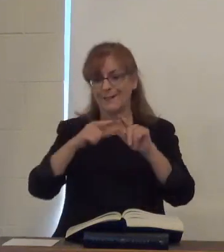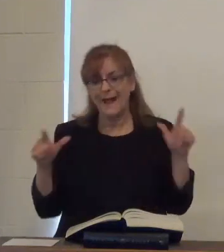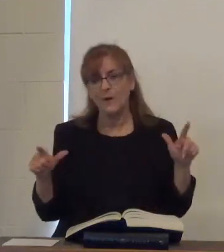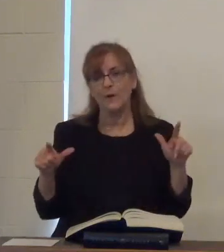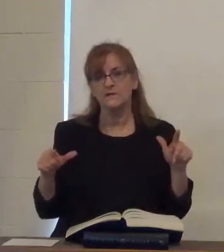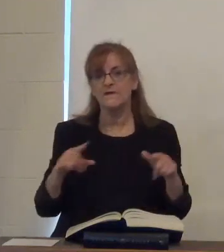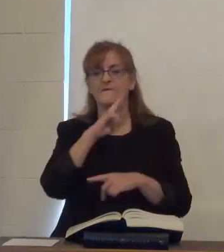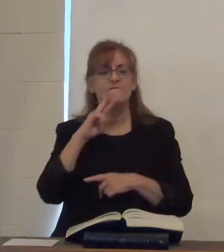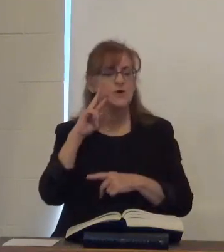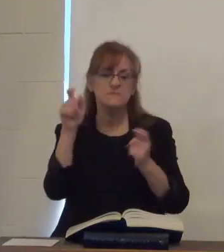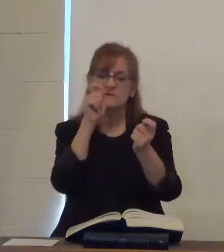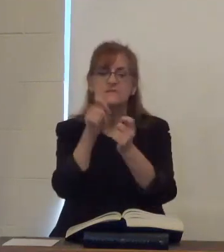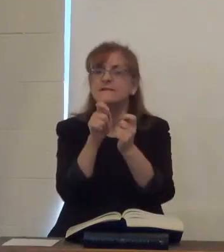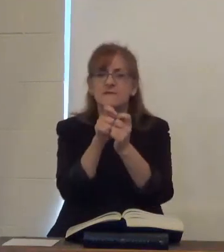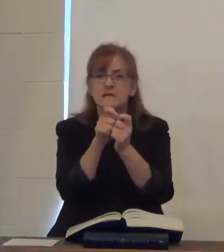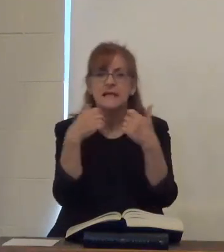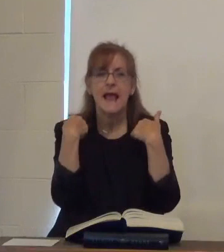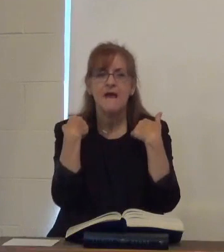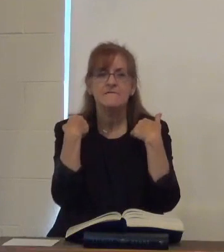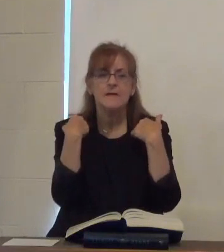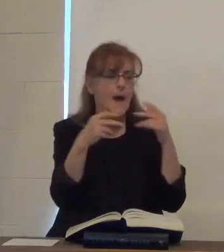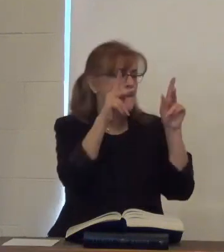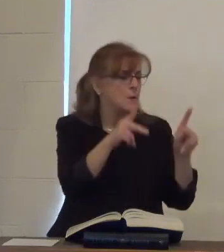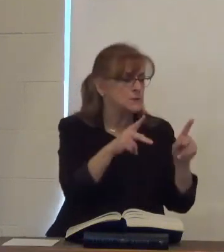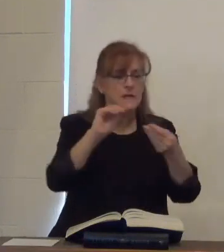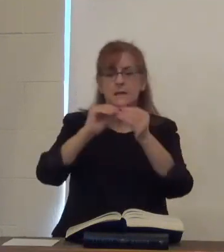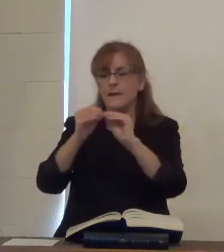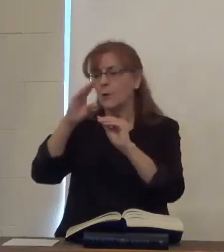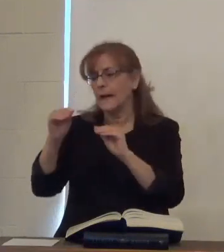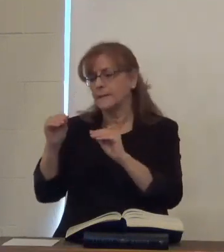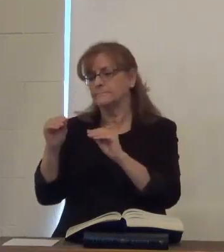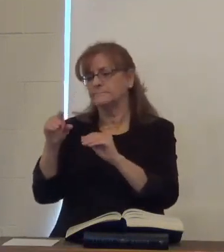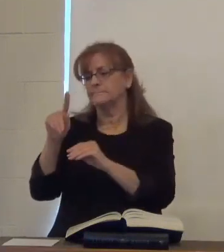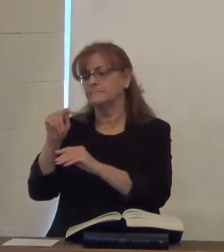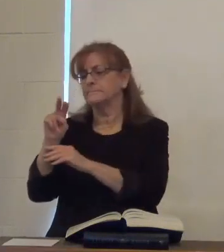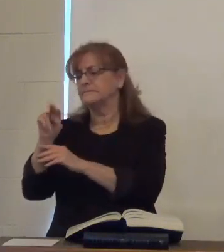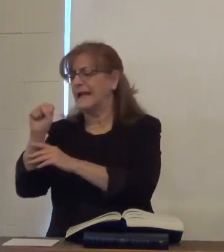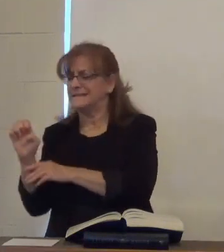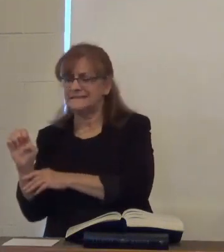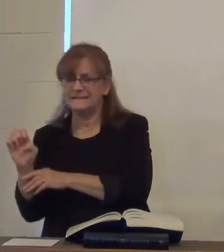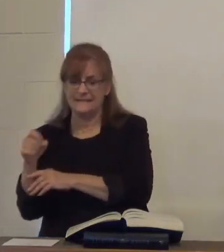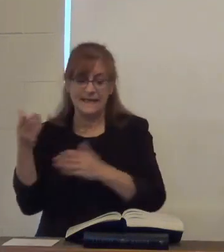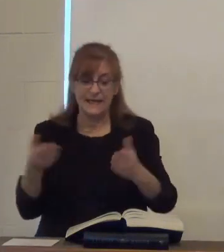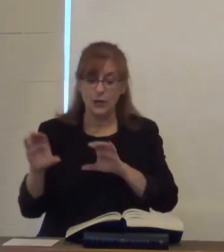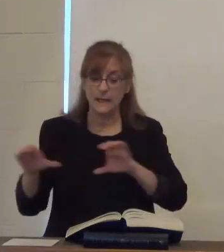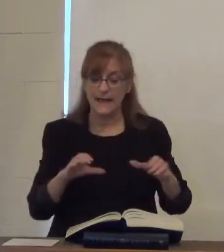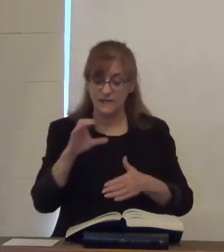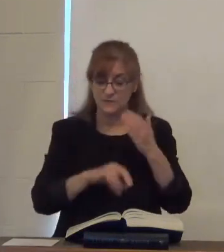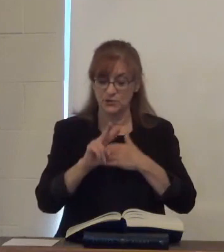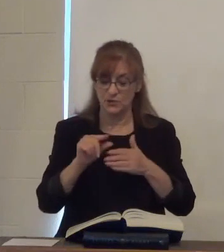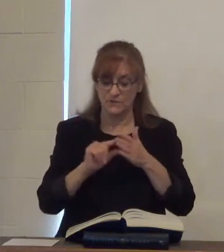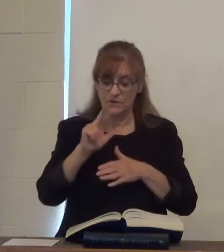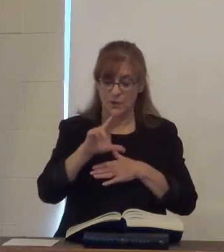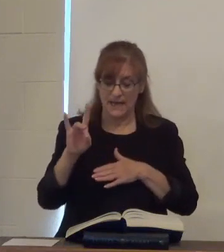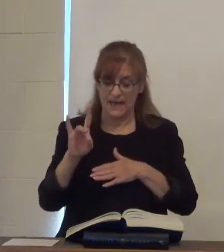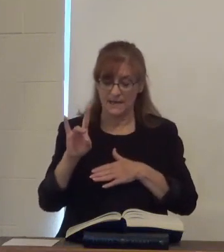verbs are very specific. They have person, number, and tense. And in Acts 2:38, repent is in the